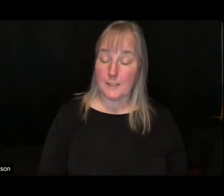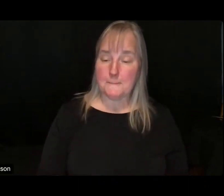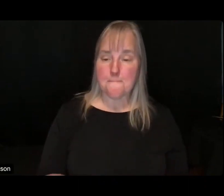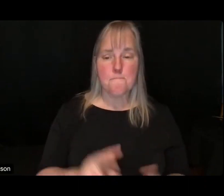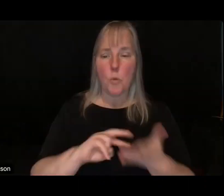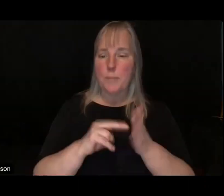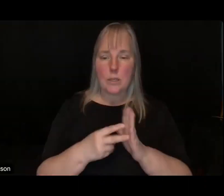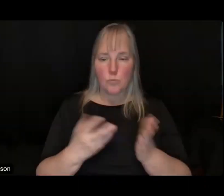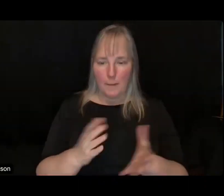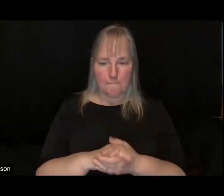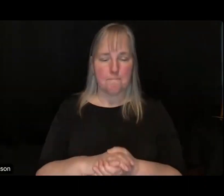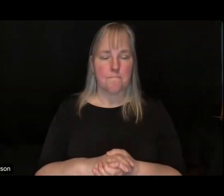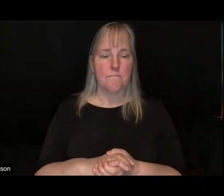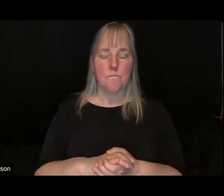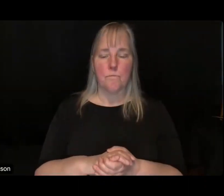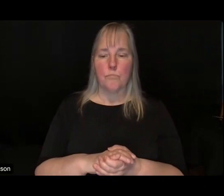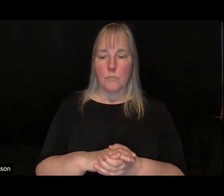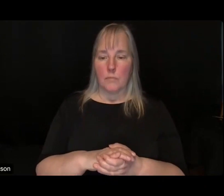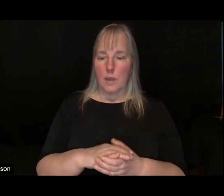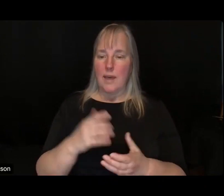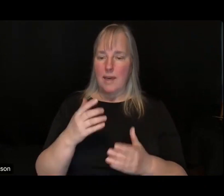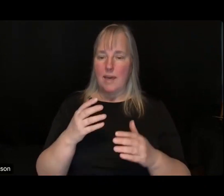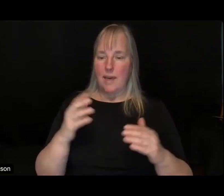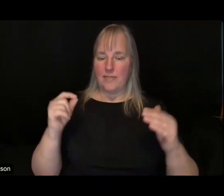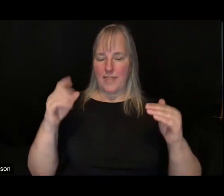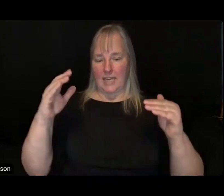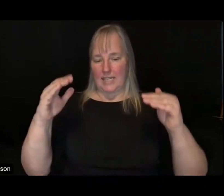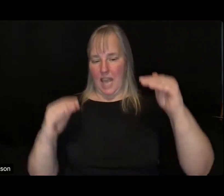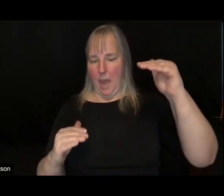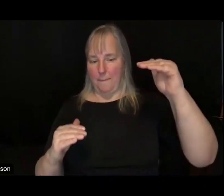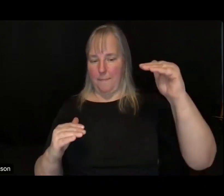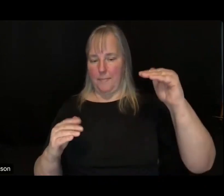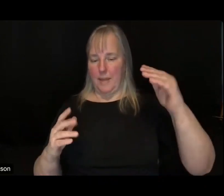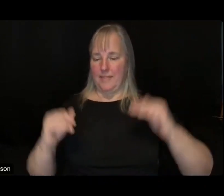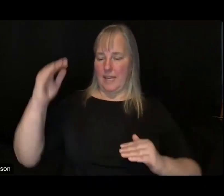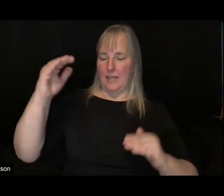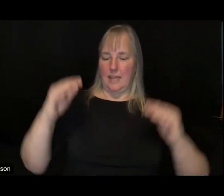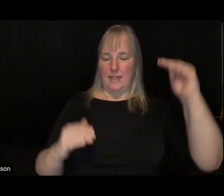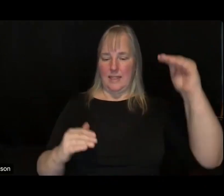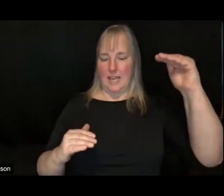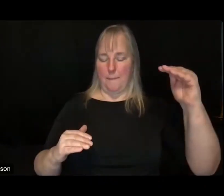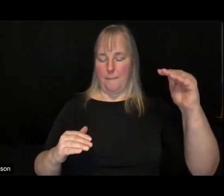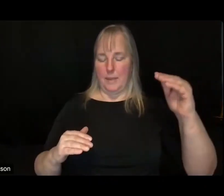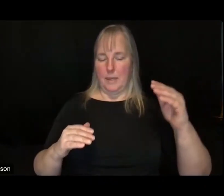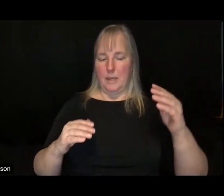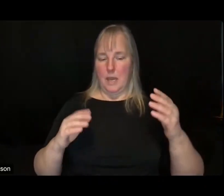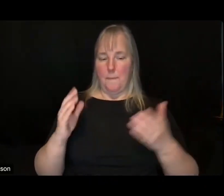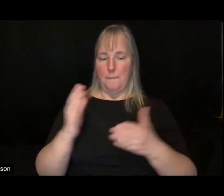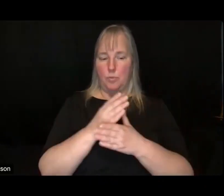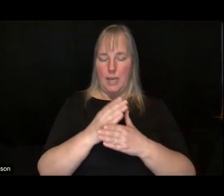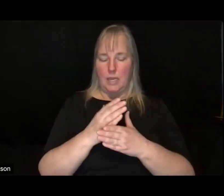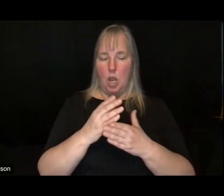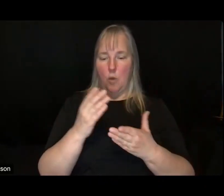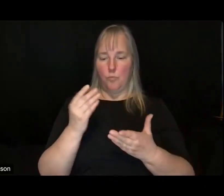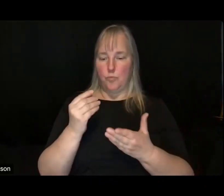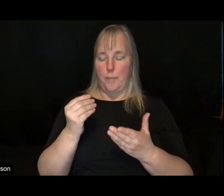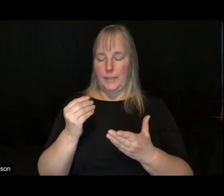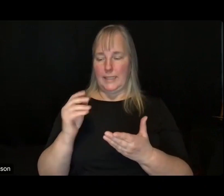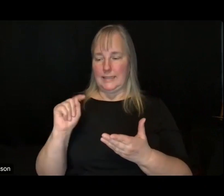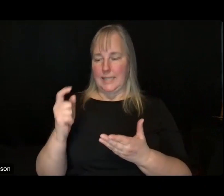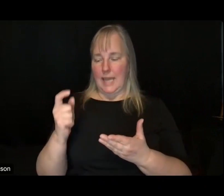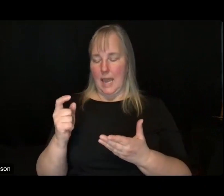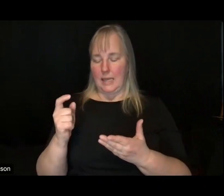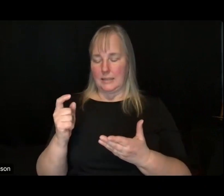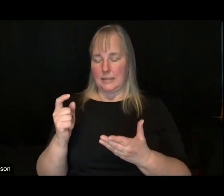Meaning, is the gap increasing between the property taxes collected and the value of the properties, or is the